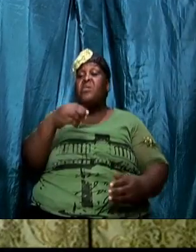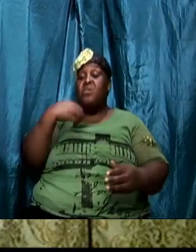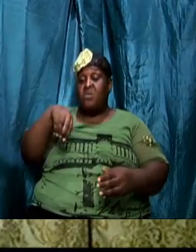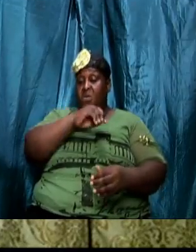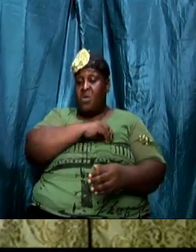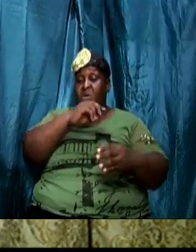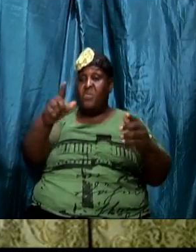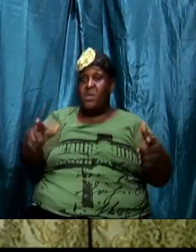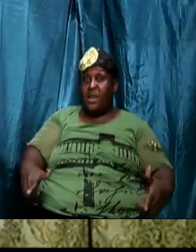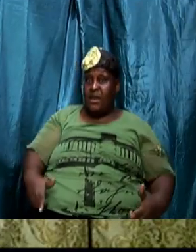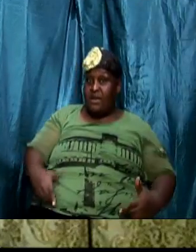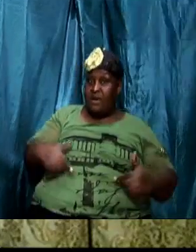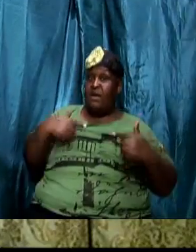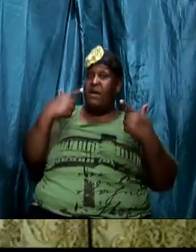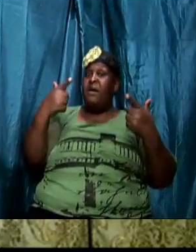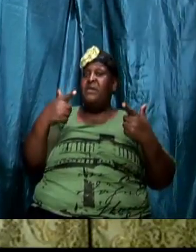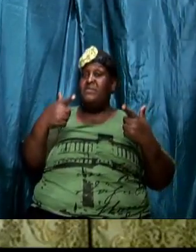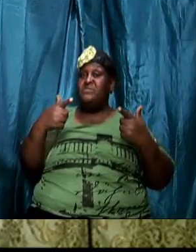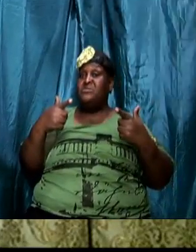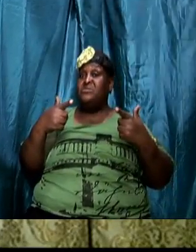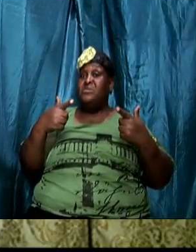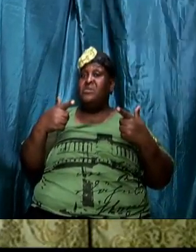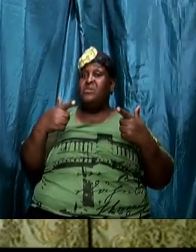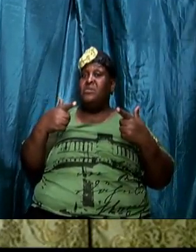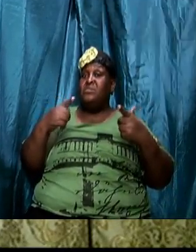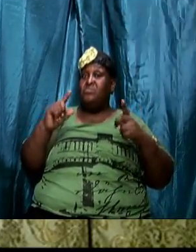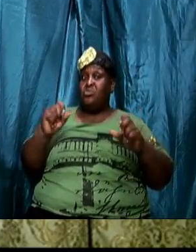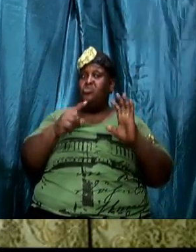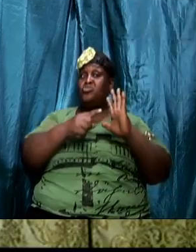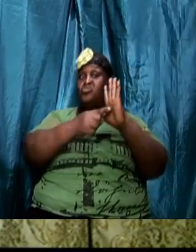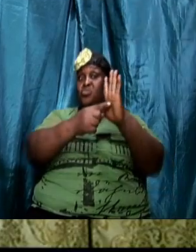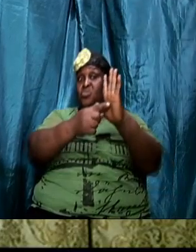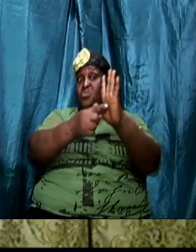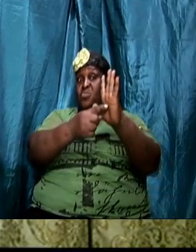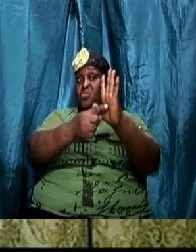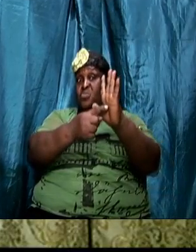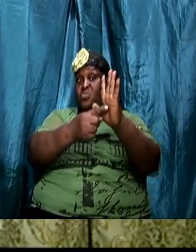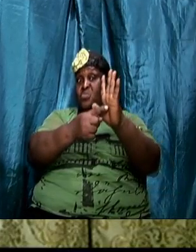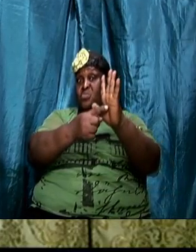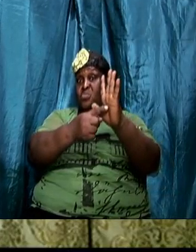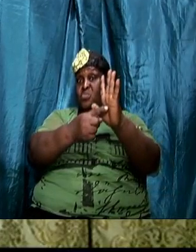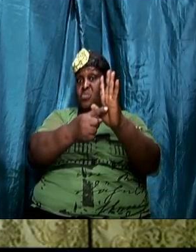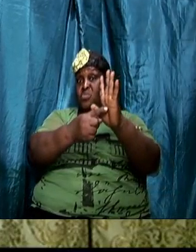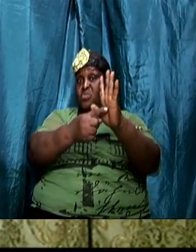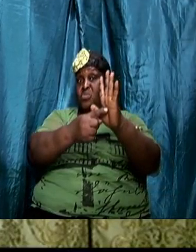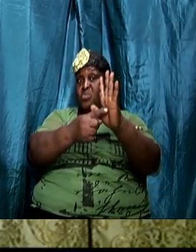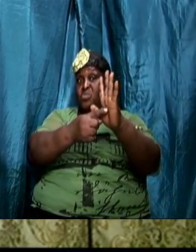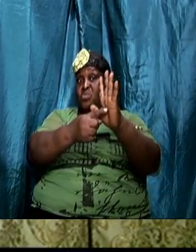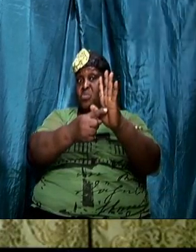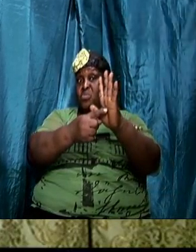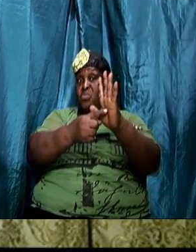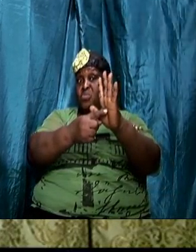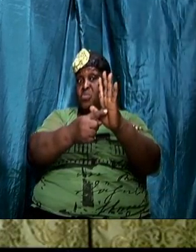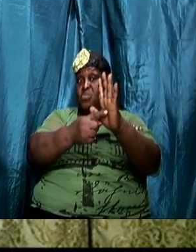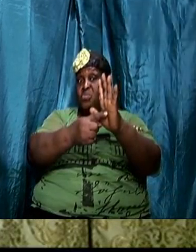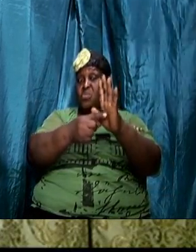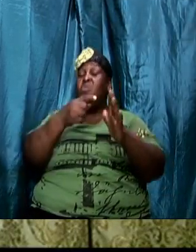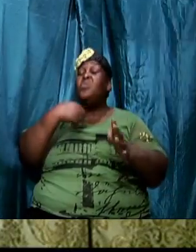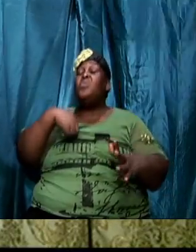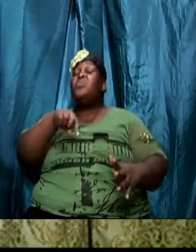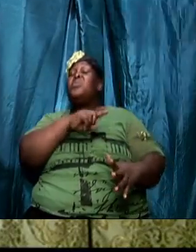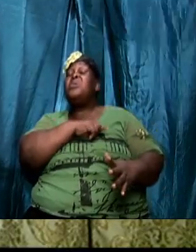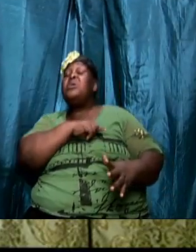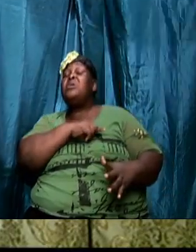are living epistles. An epistle is a letter. We are writing